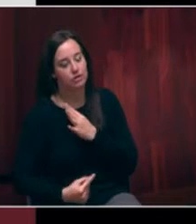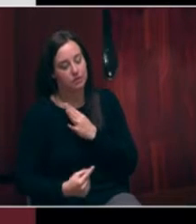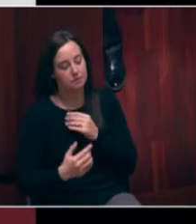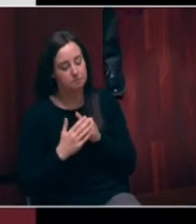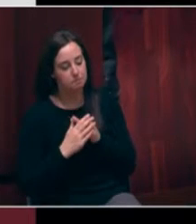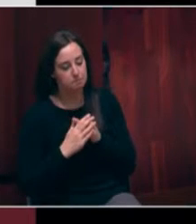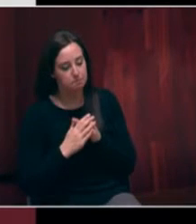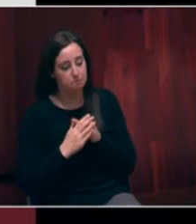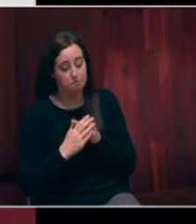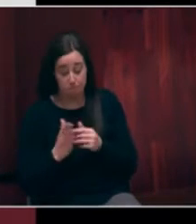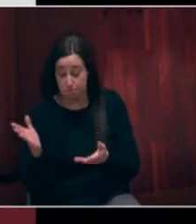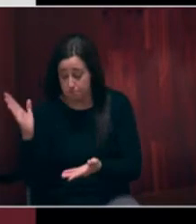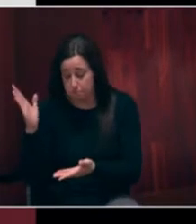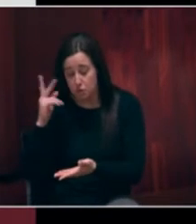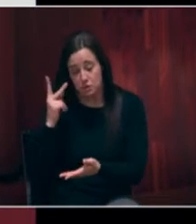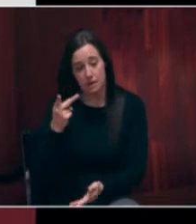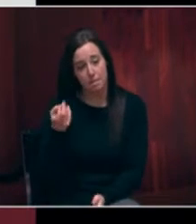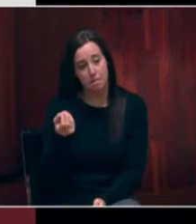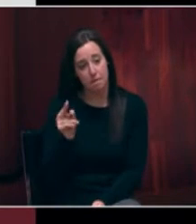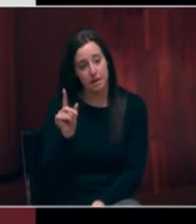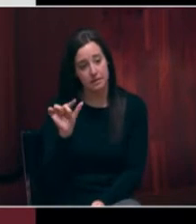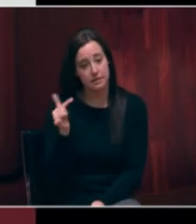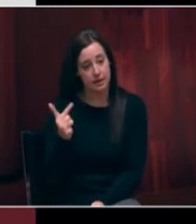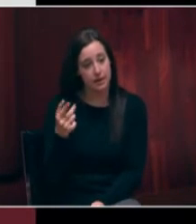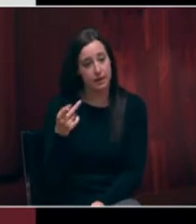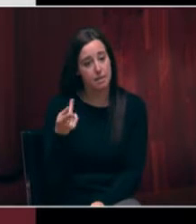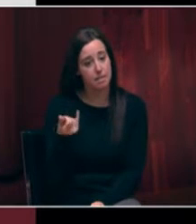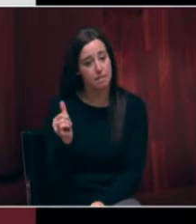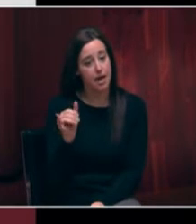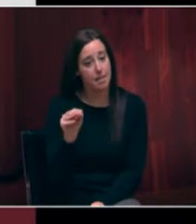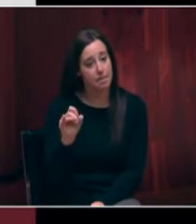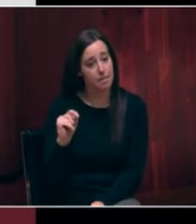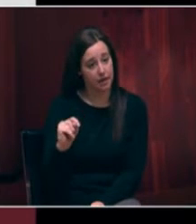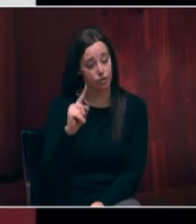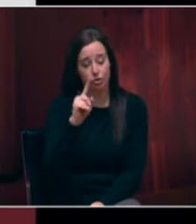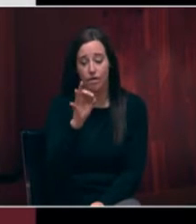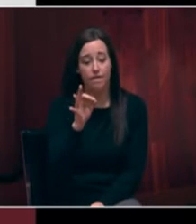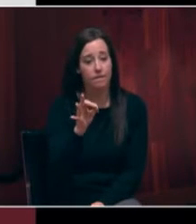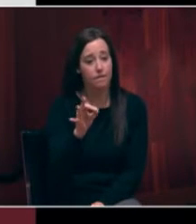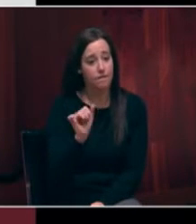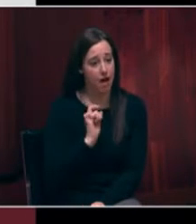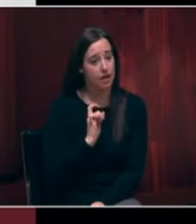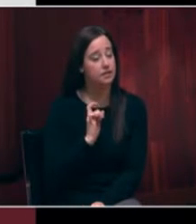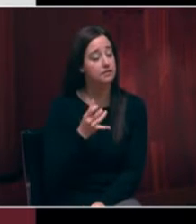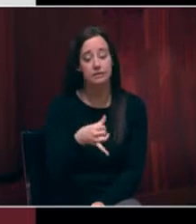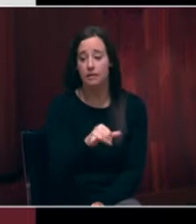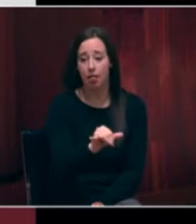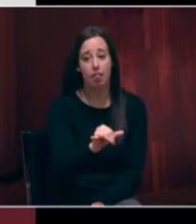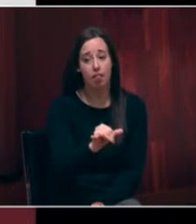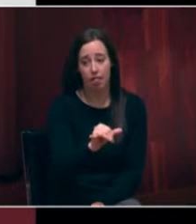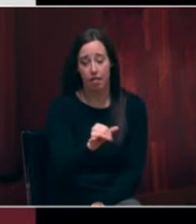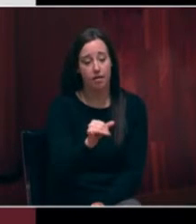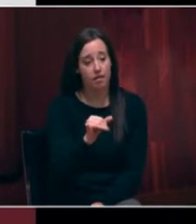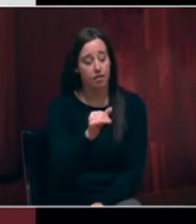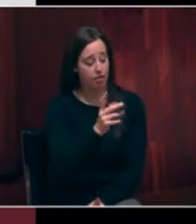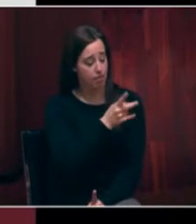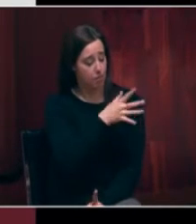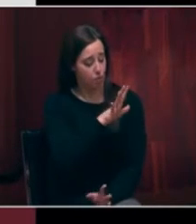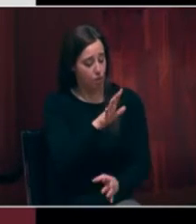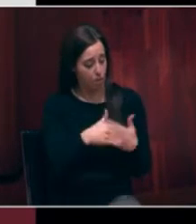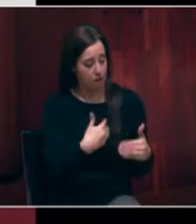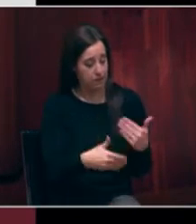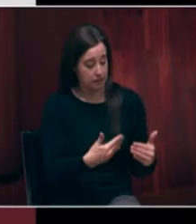that pending payment status. We will get your payment when you send it to us. You'll fax that in still like we've been doing. Our folks will process it.